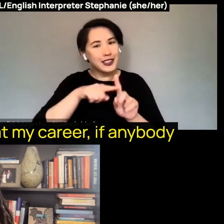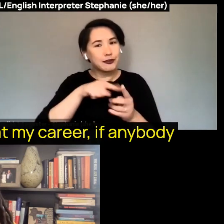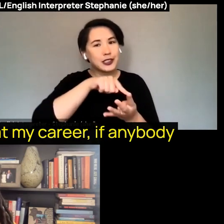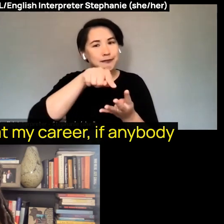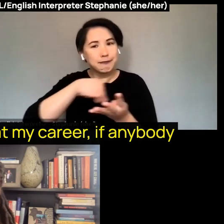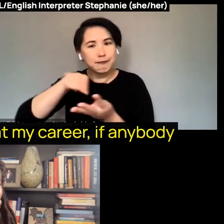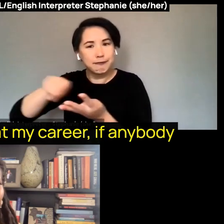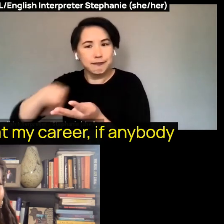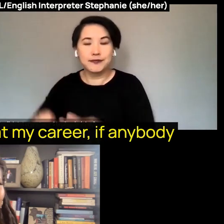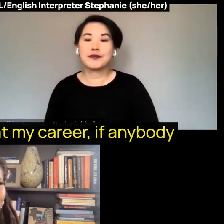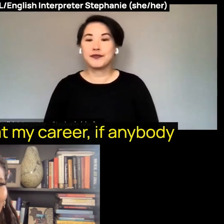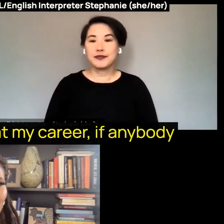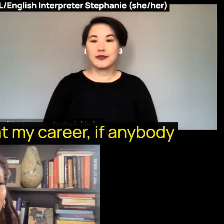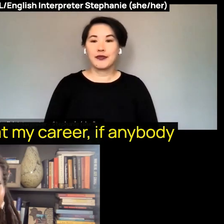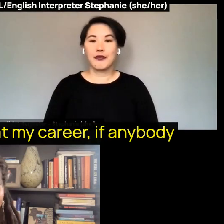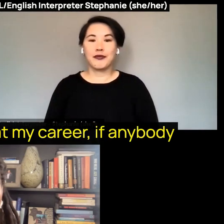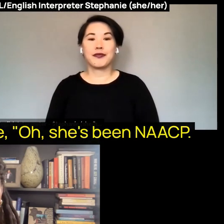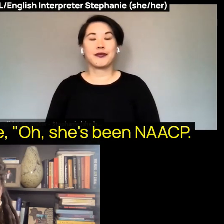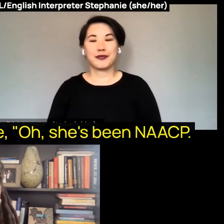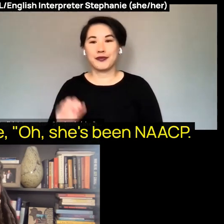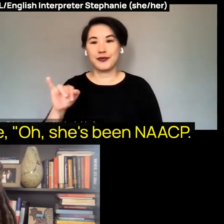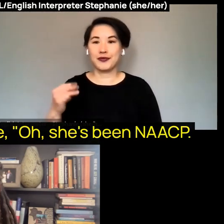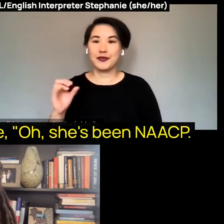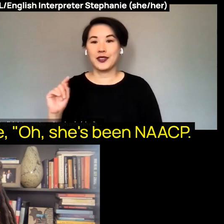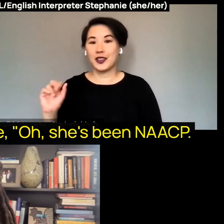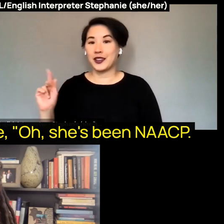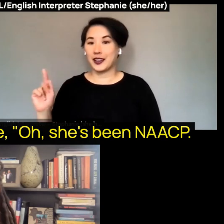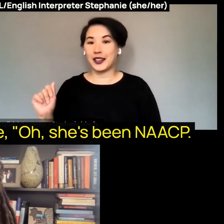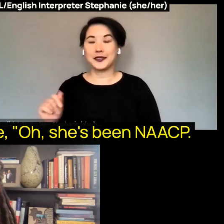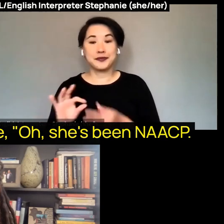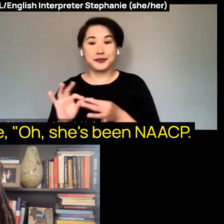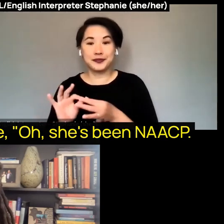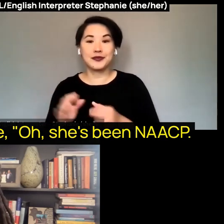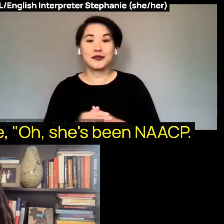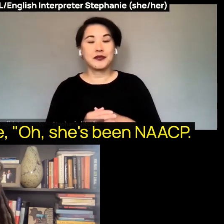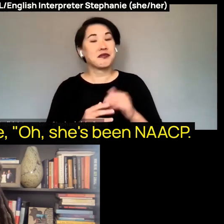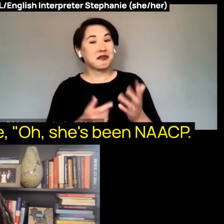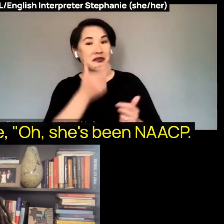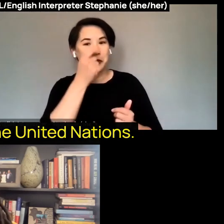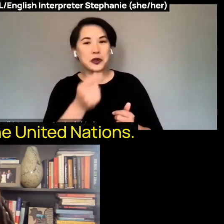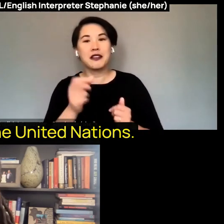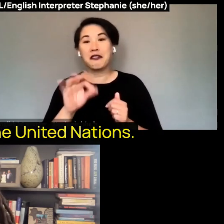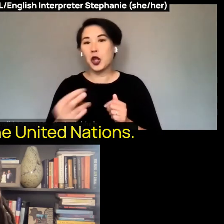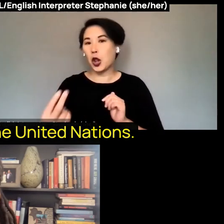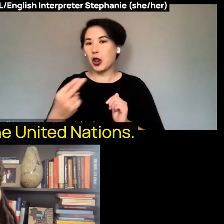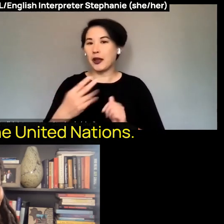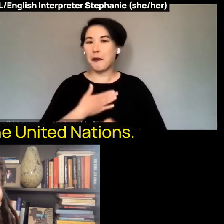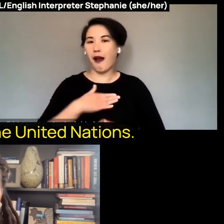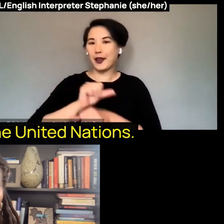Interestingly, if I look back at my career, if anybody looks at my career, they're like, oh, she's been at the NAACP, she's worked